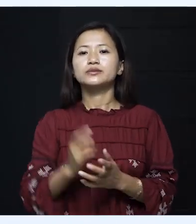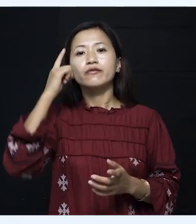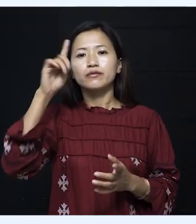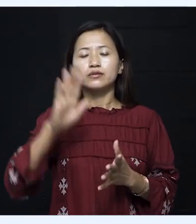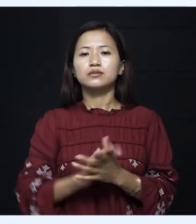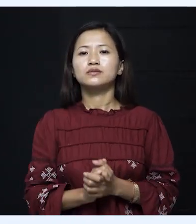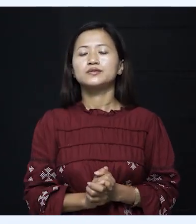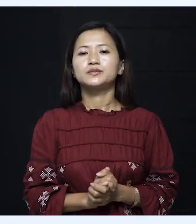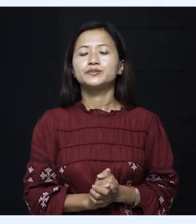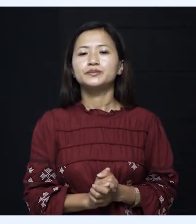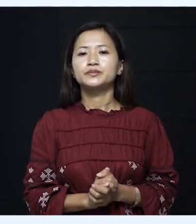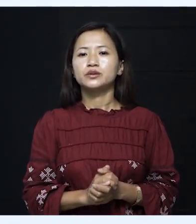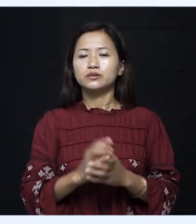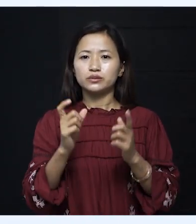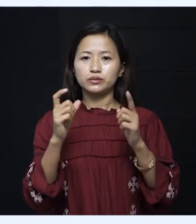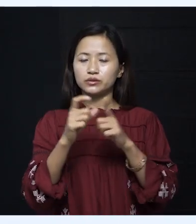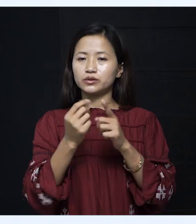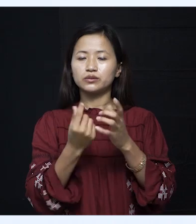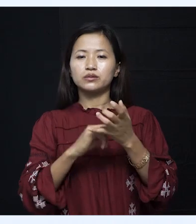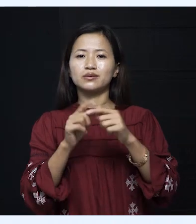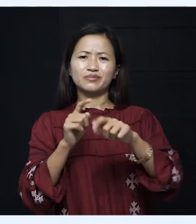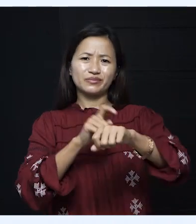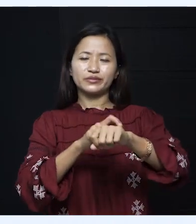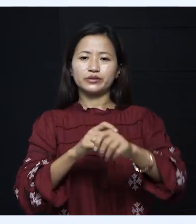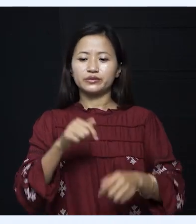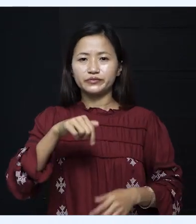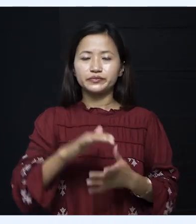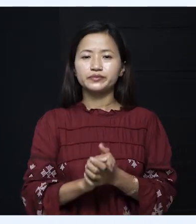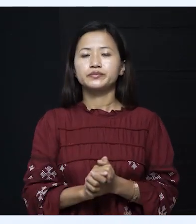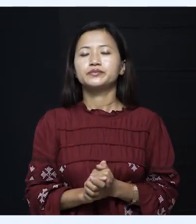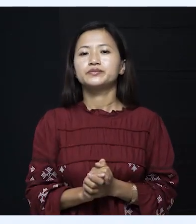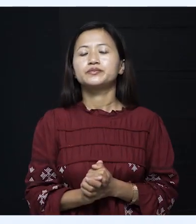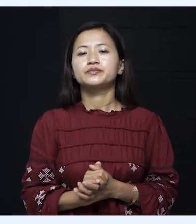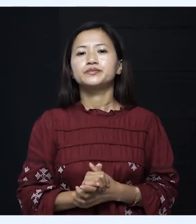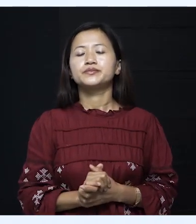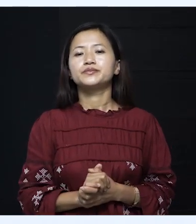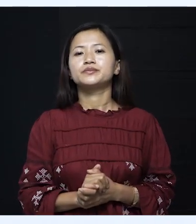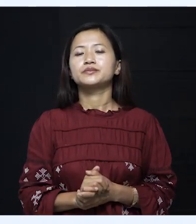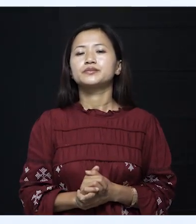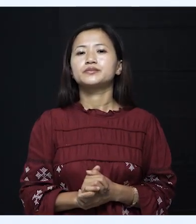for a duration or a period of time, we can see.